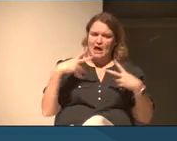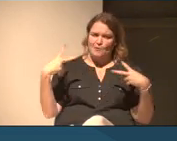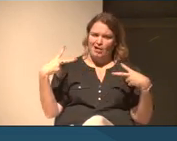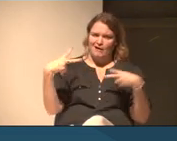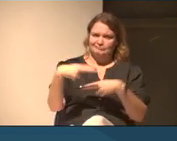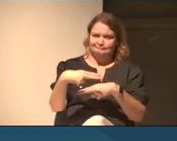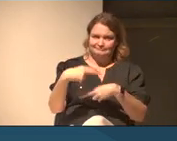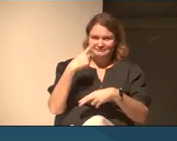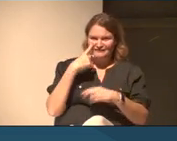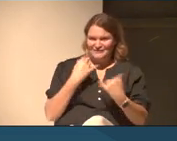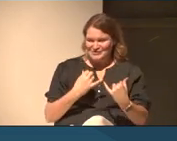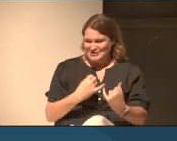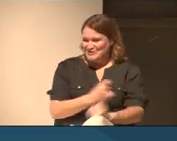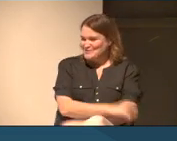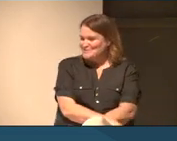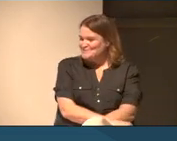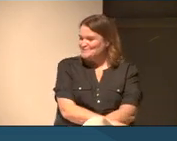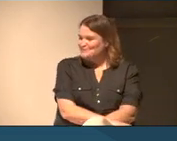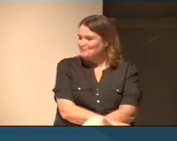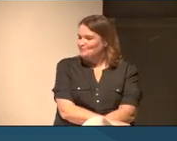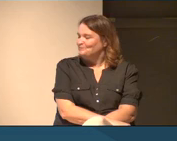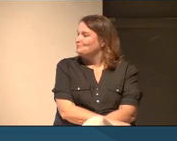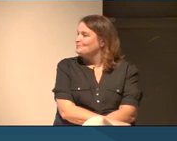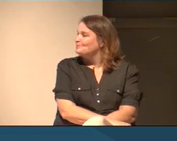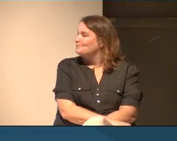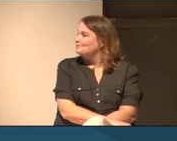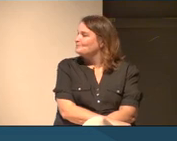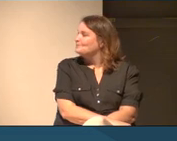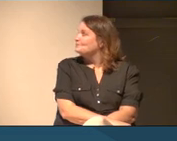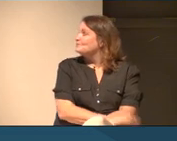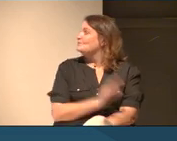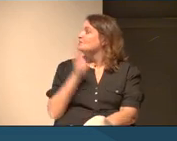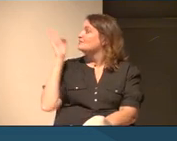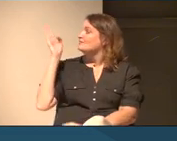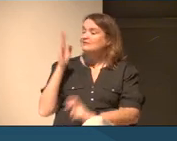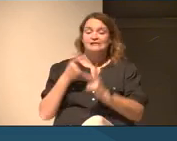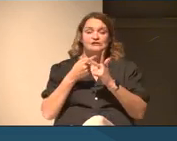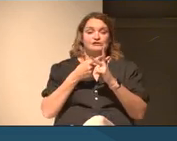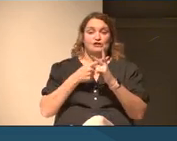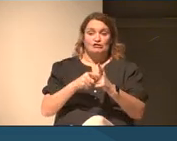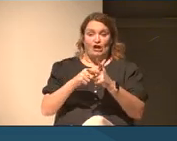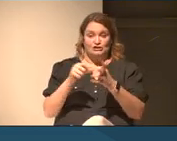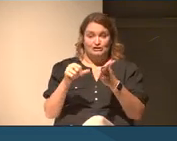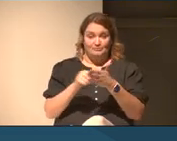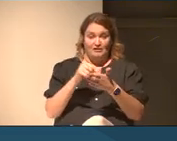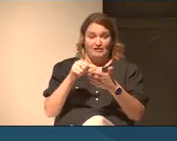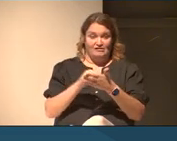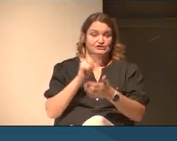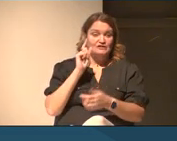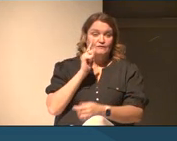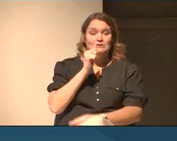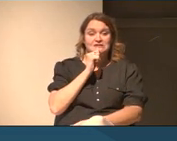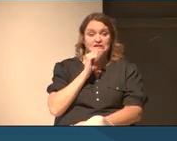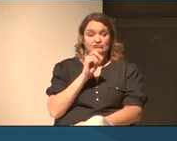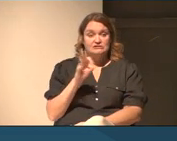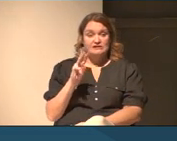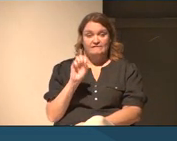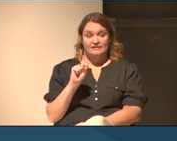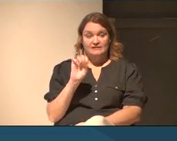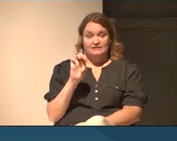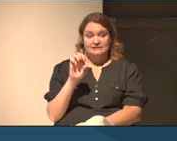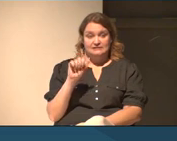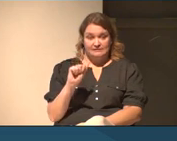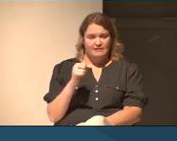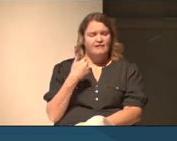version of it. This is the launch page of the Secrets of the Sea, and as you can see, there are